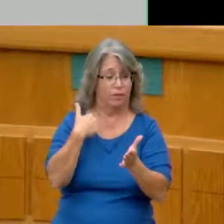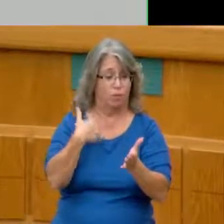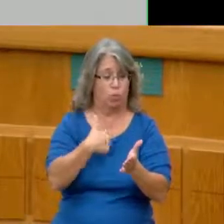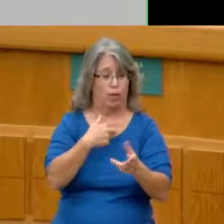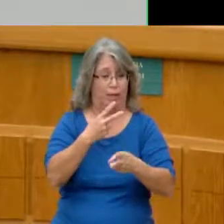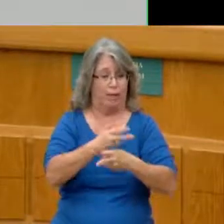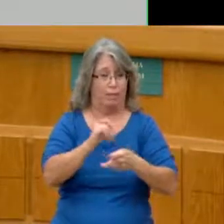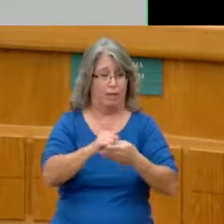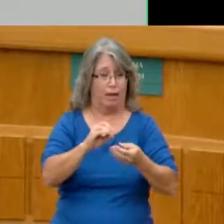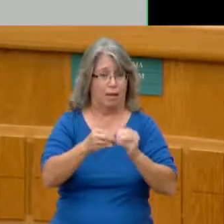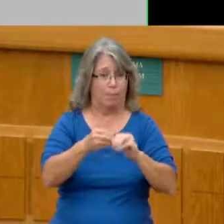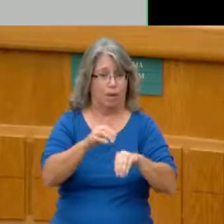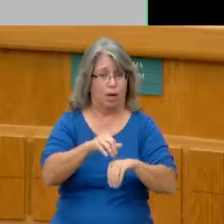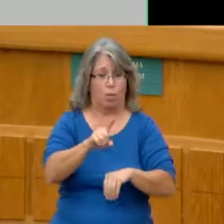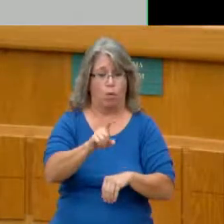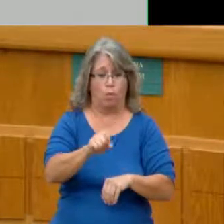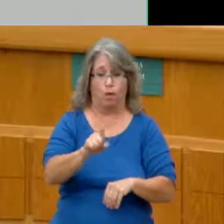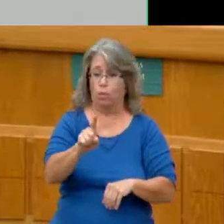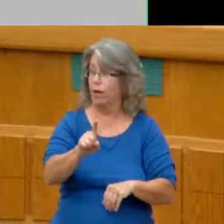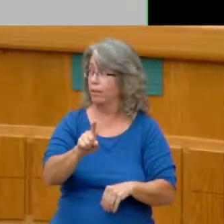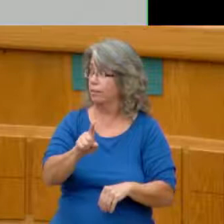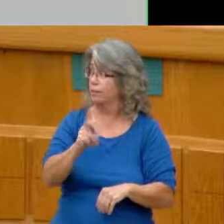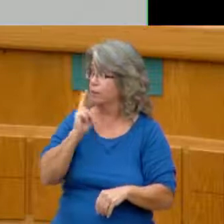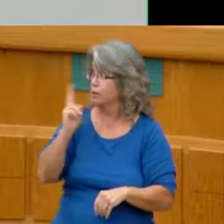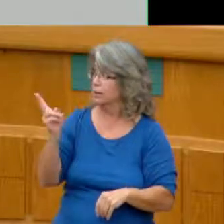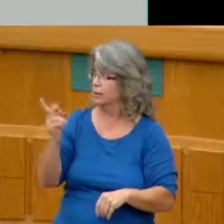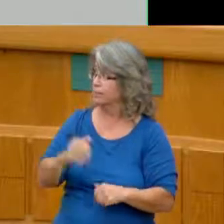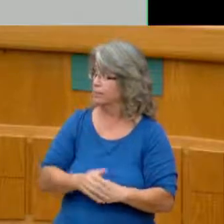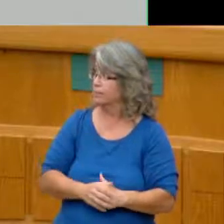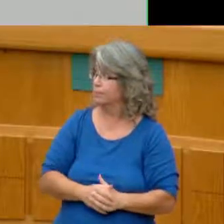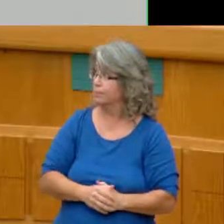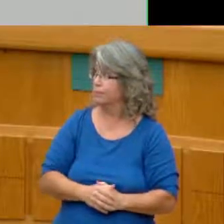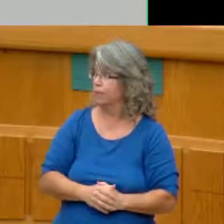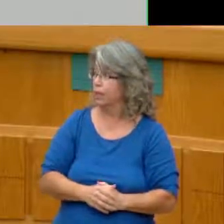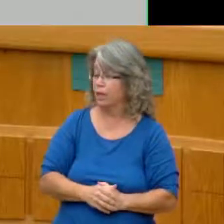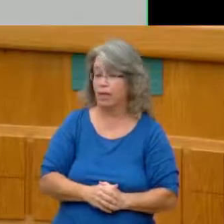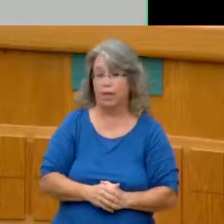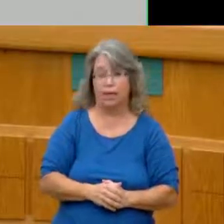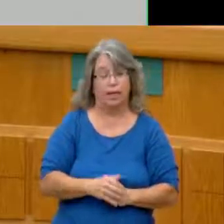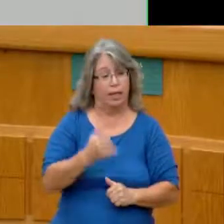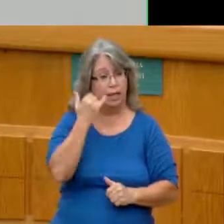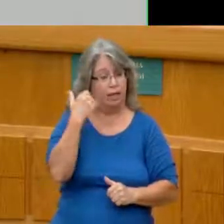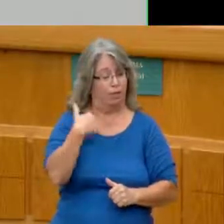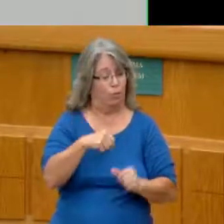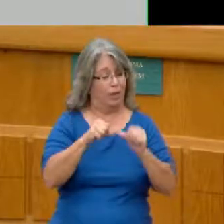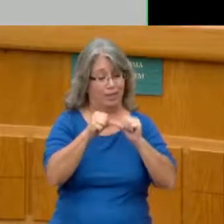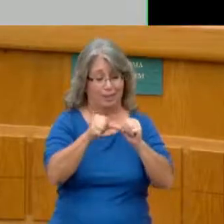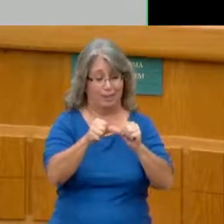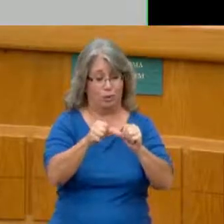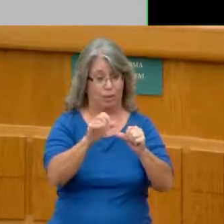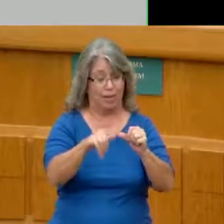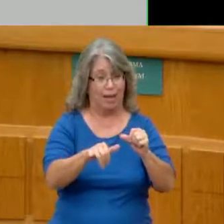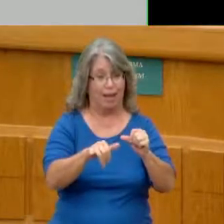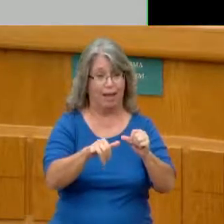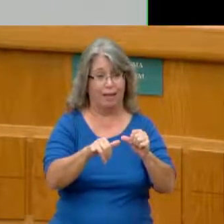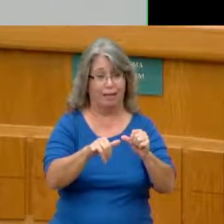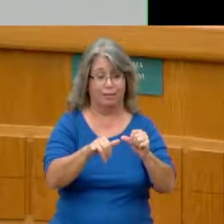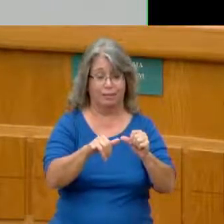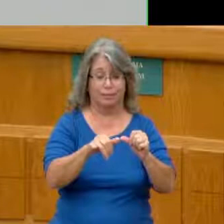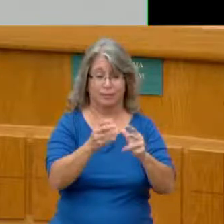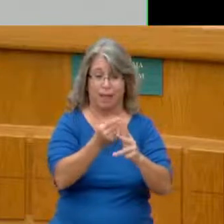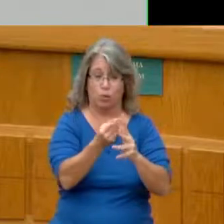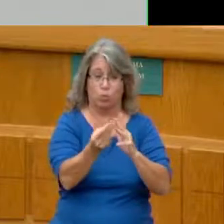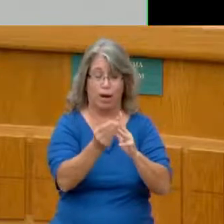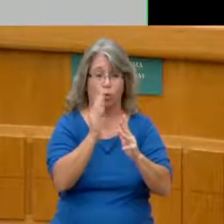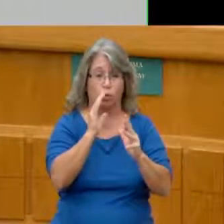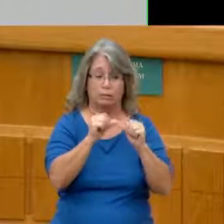Right, there's our transmission rate right now. And if we stay right where we are now, the transmission rate will remain above 1 for quite a